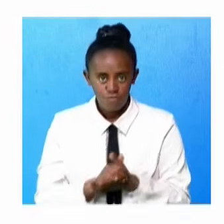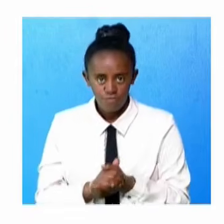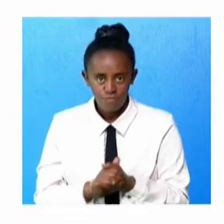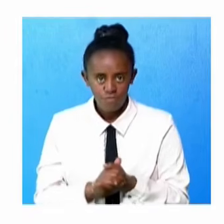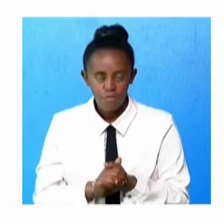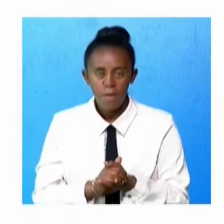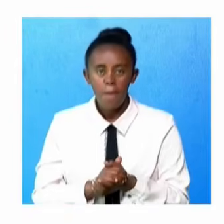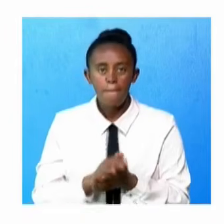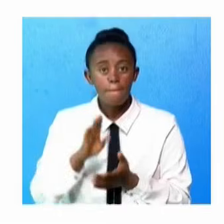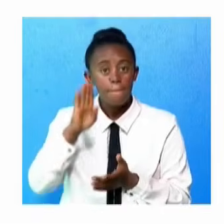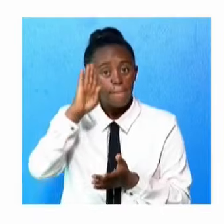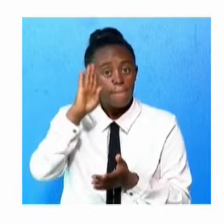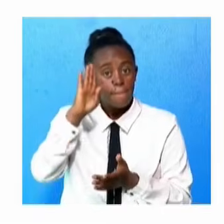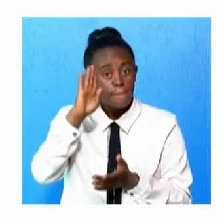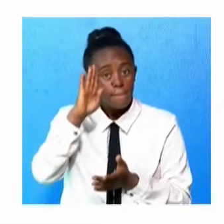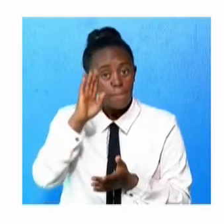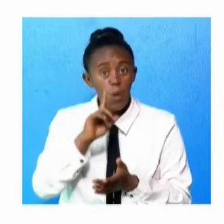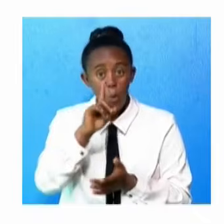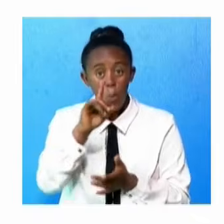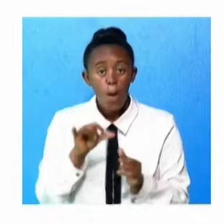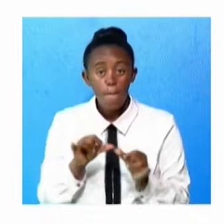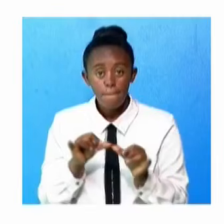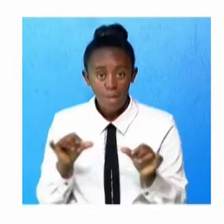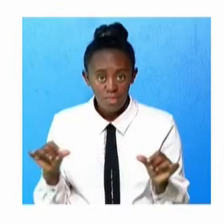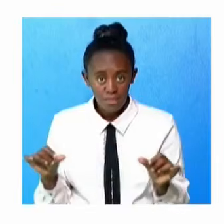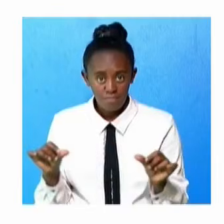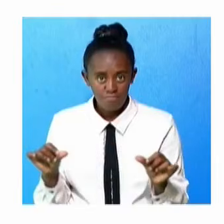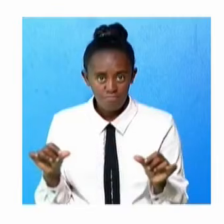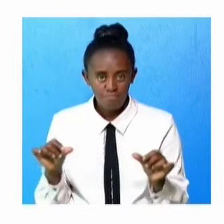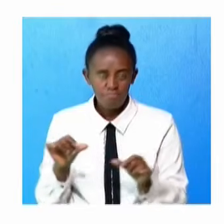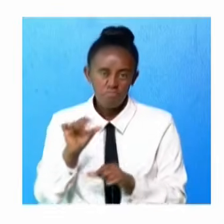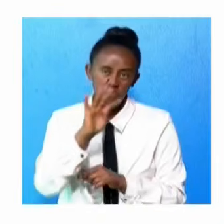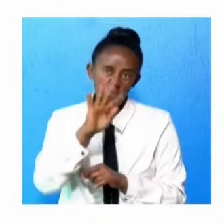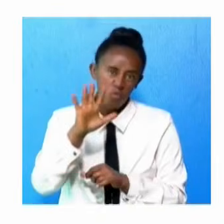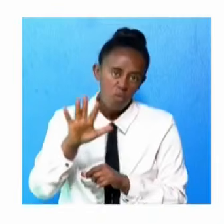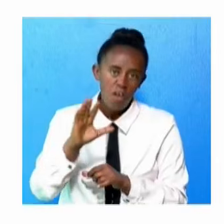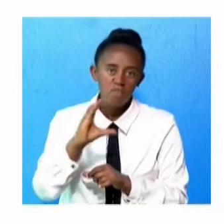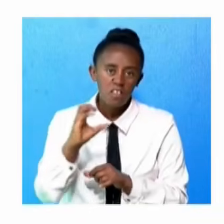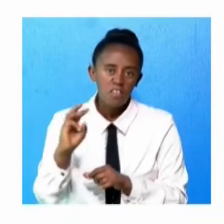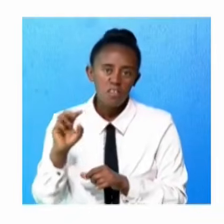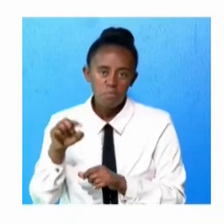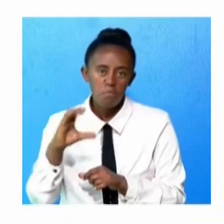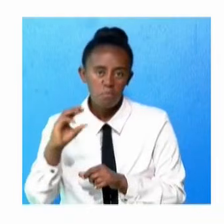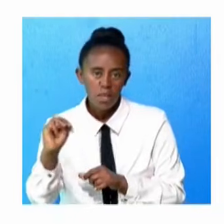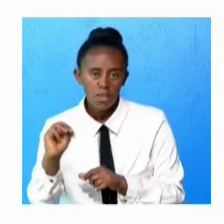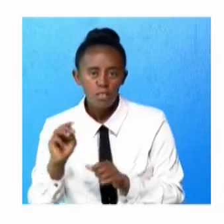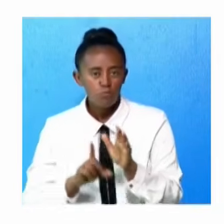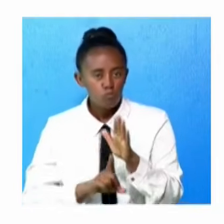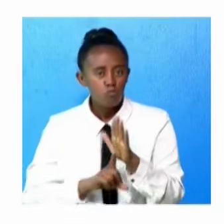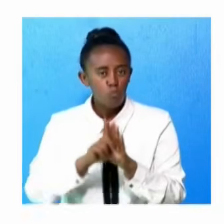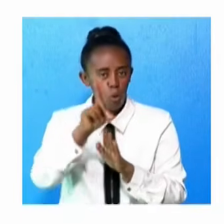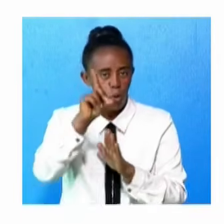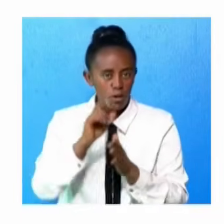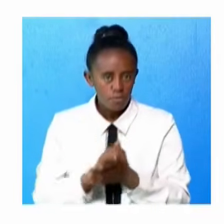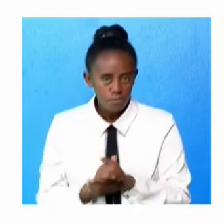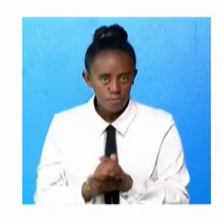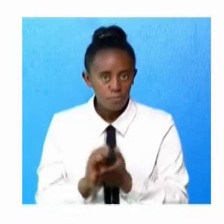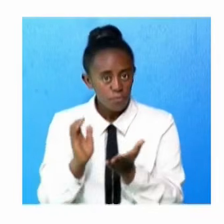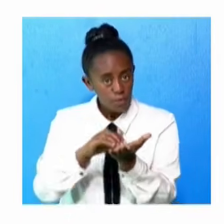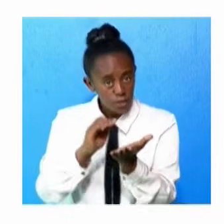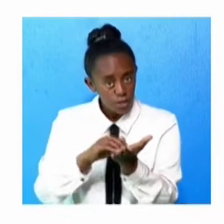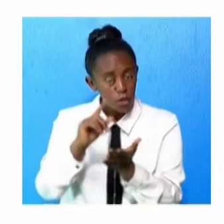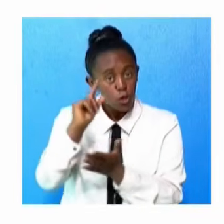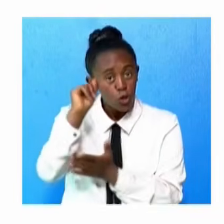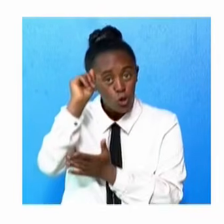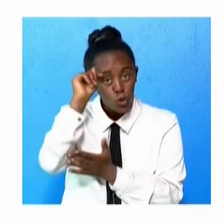Bagala is 1 meter 45 centimeter tall. Again, Tola